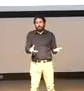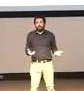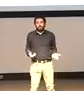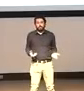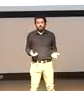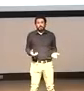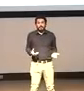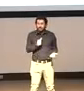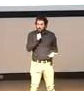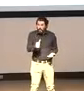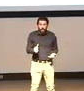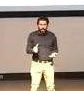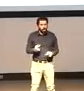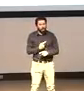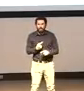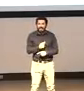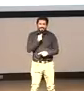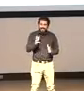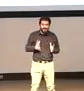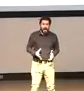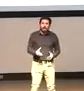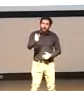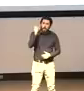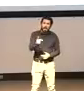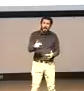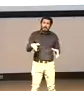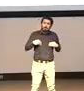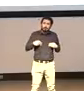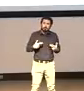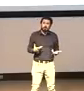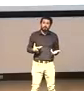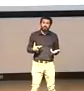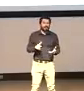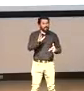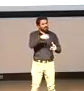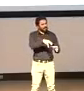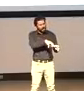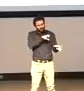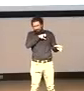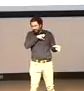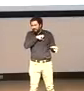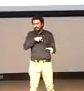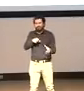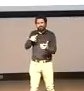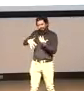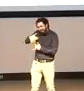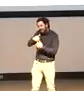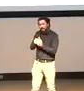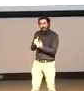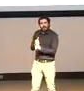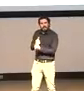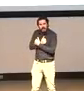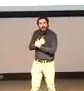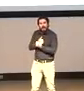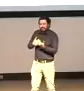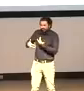okay. Taking time away and spending time with loved ones and really disconnecting from work can make a huge difference. And I